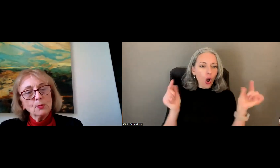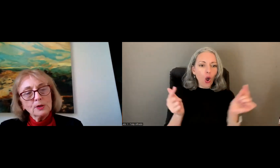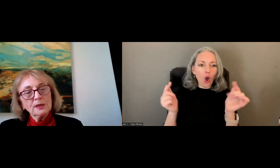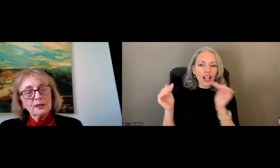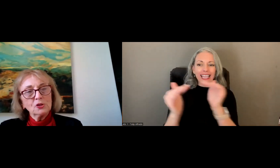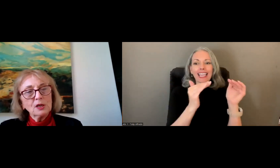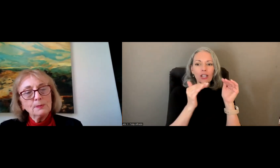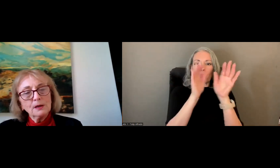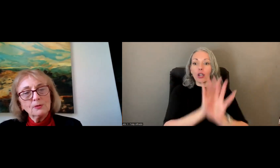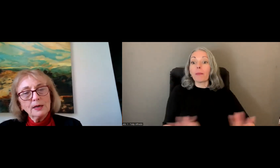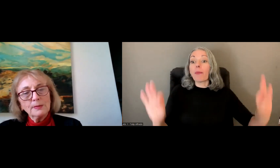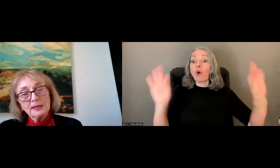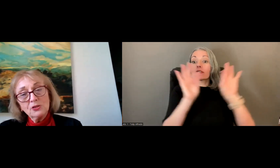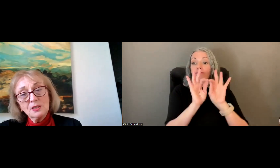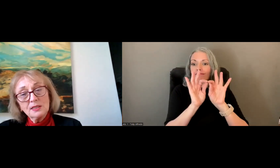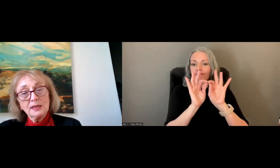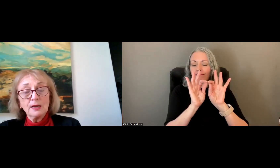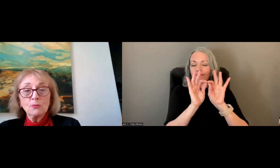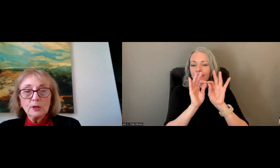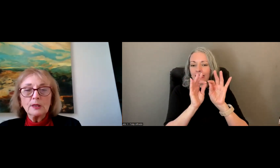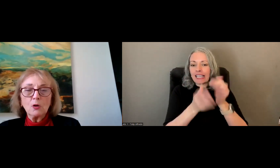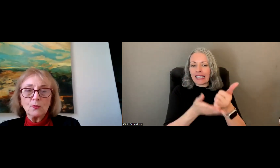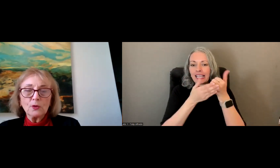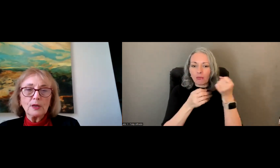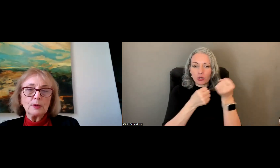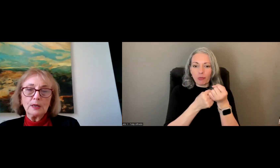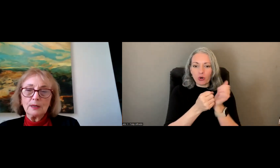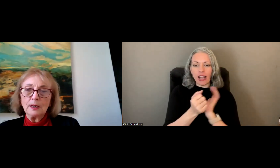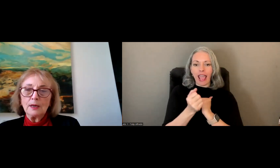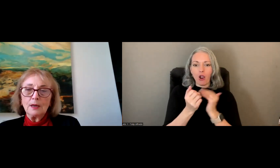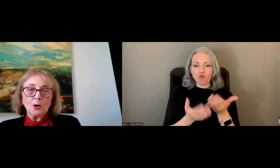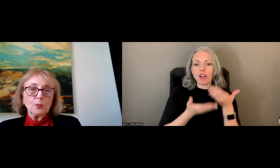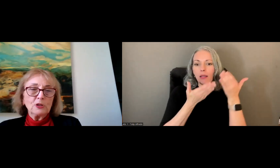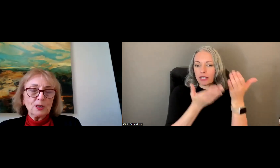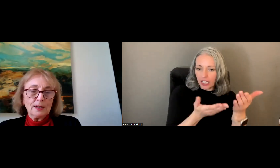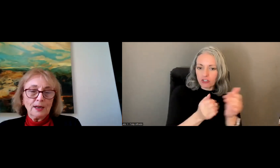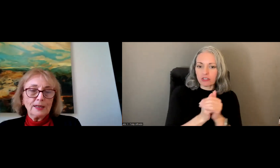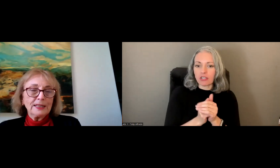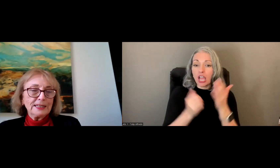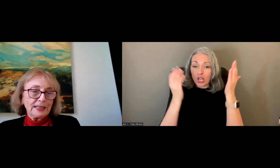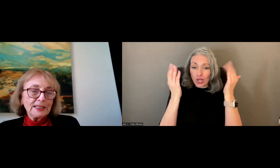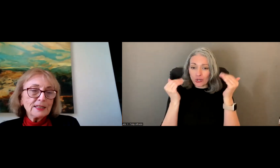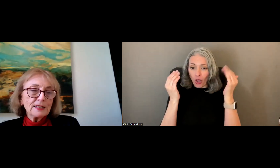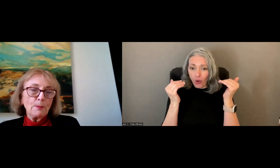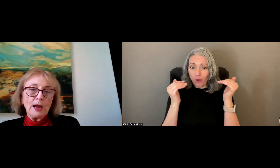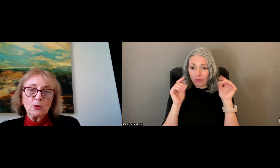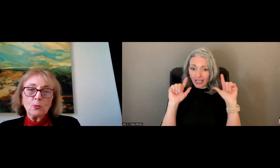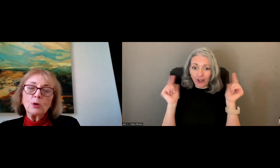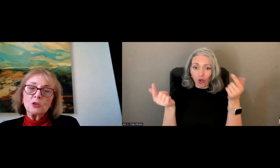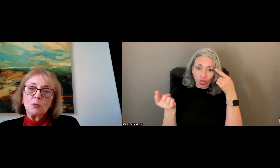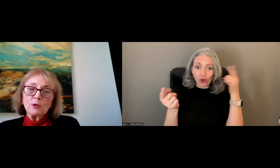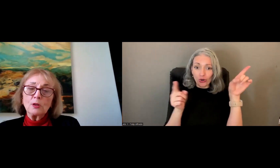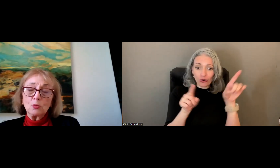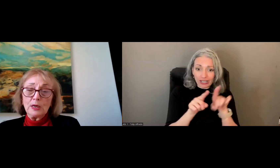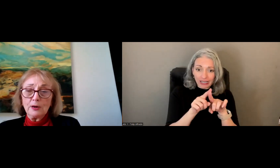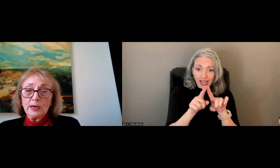equally important in shaping our recommendations. And I'm really hopeful that we can reach a consensus about